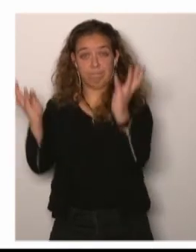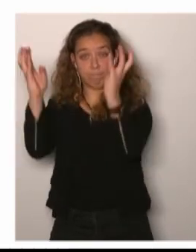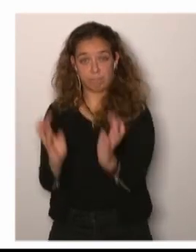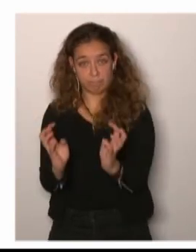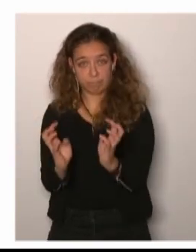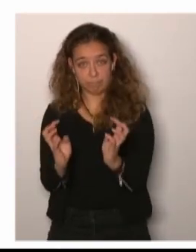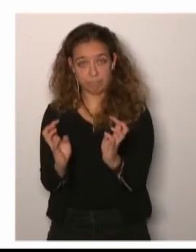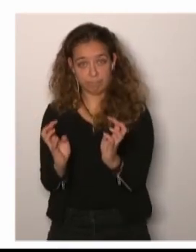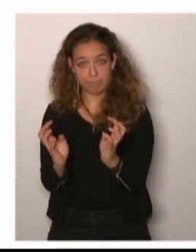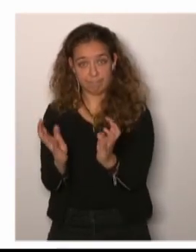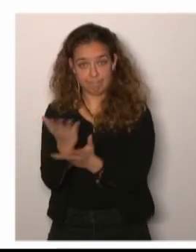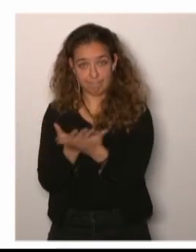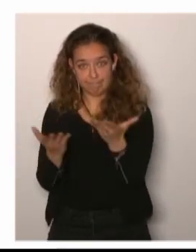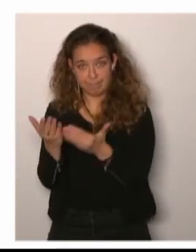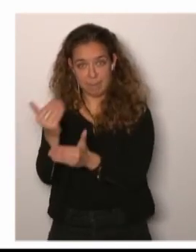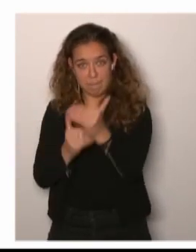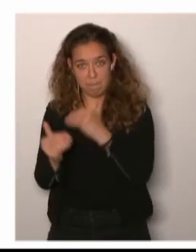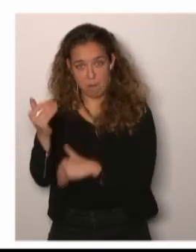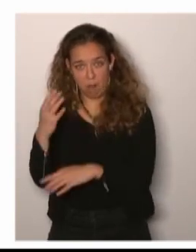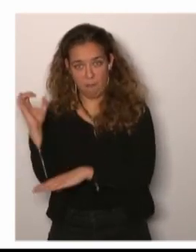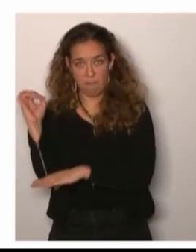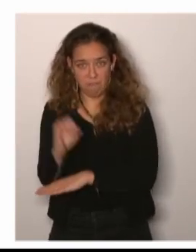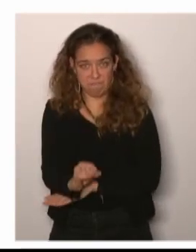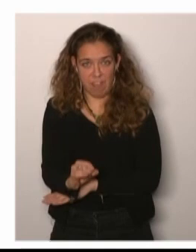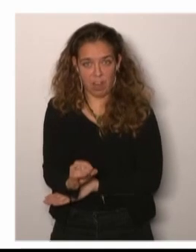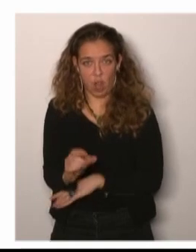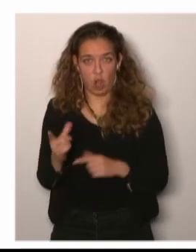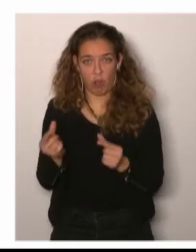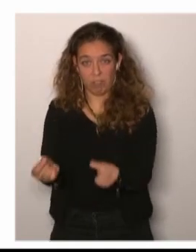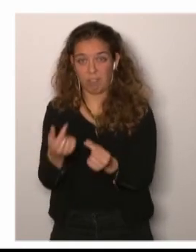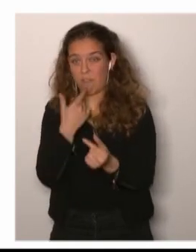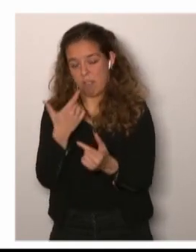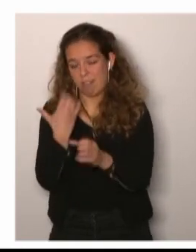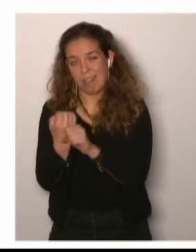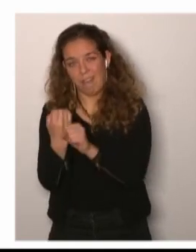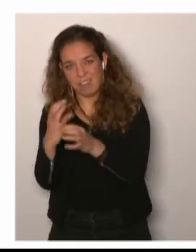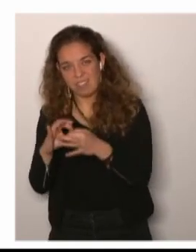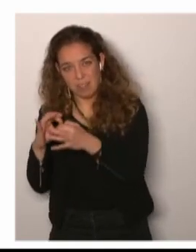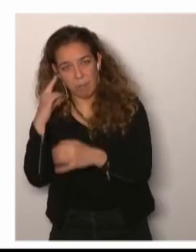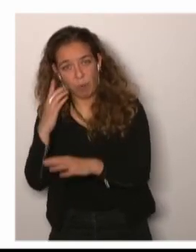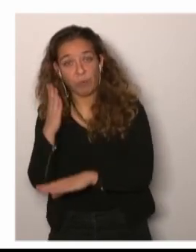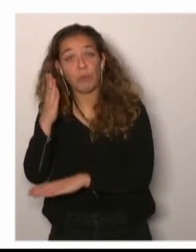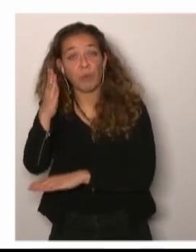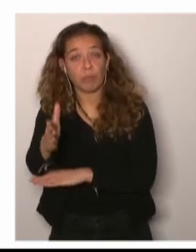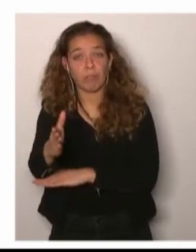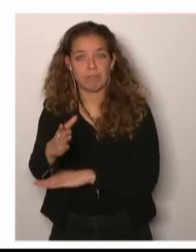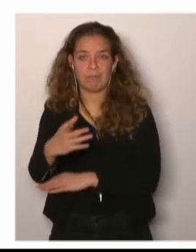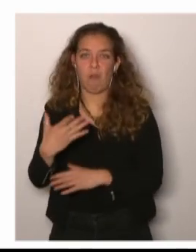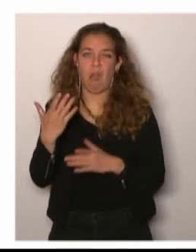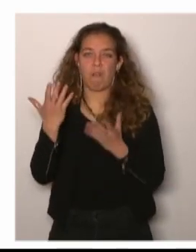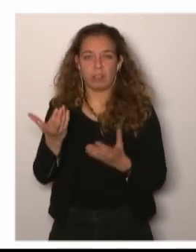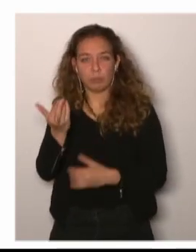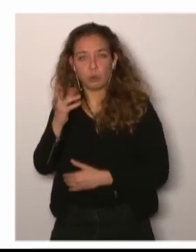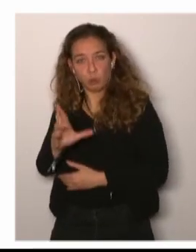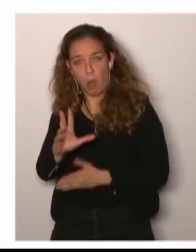future. We're working together to try and make sure that everything happens on time. And lastly, Joanna mentioned as well